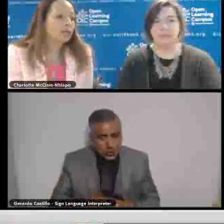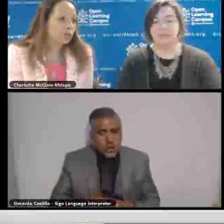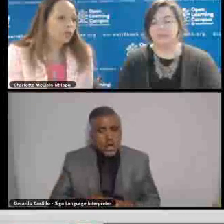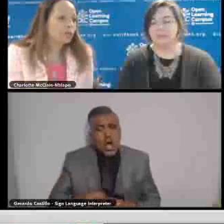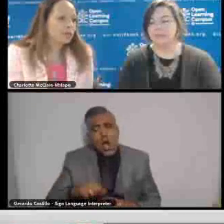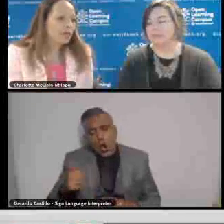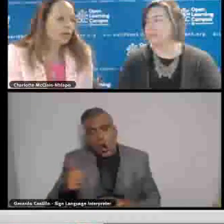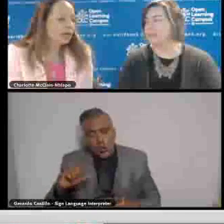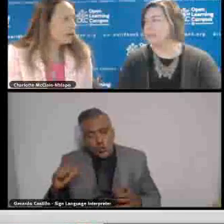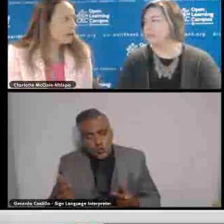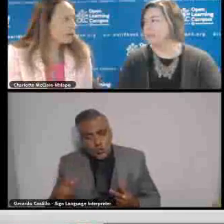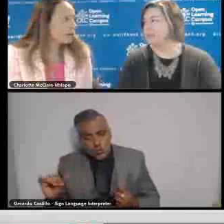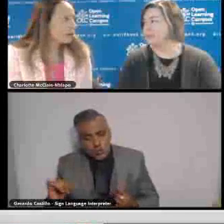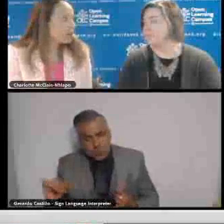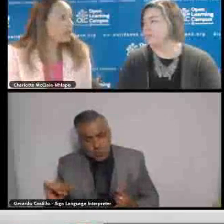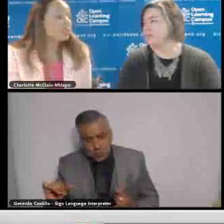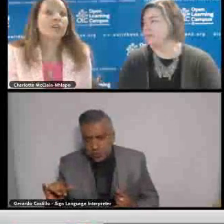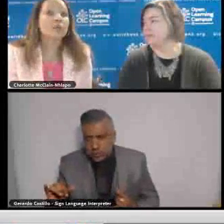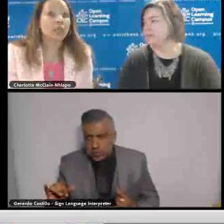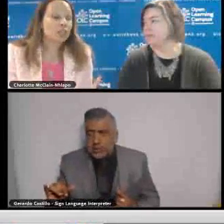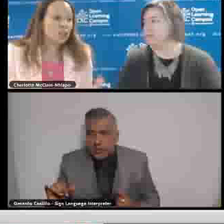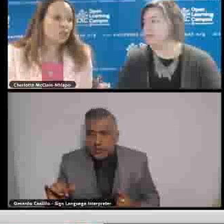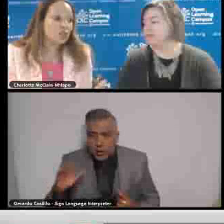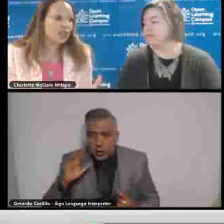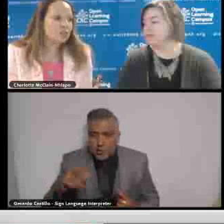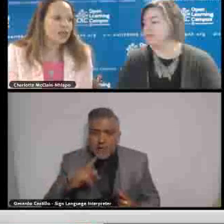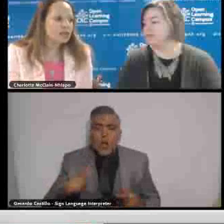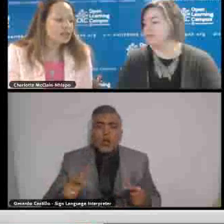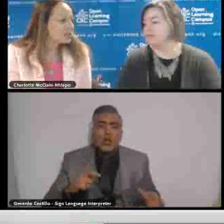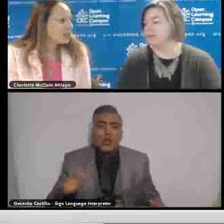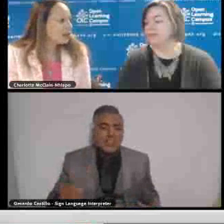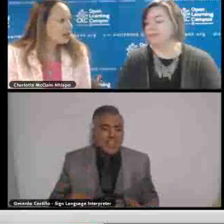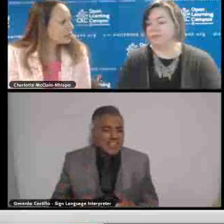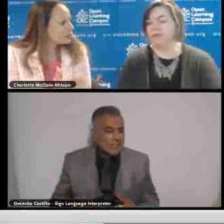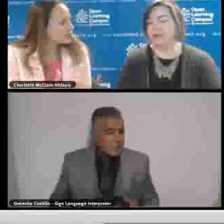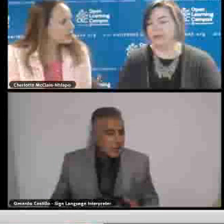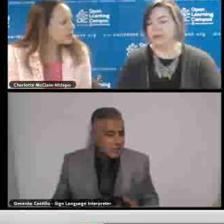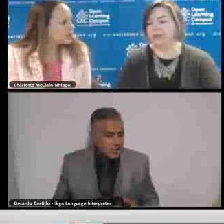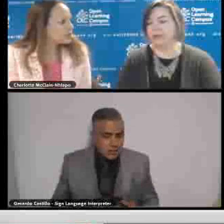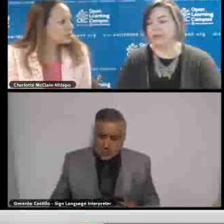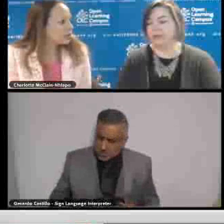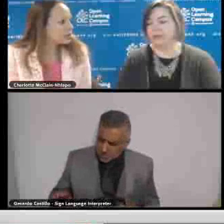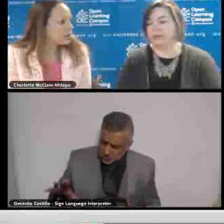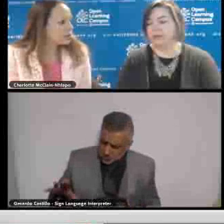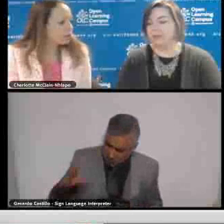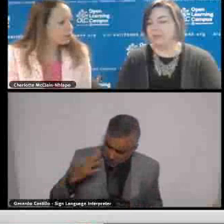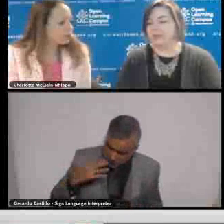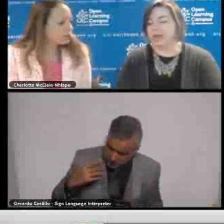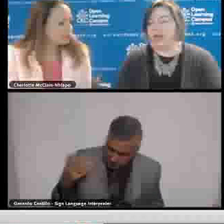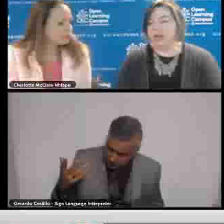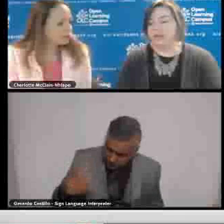groups, is going to be a huge expense. In your experience, what has that been?